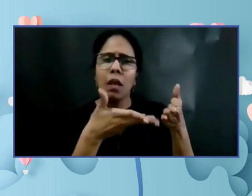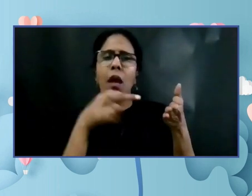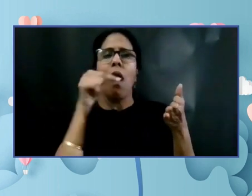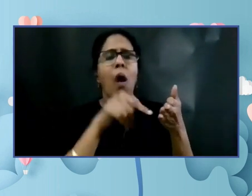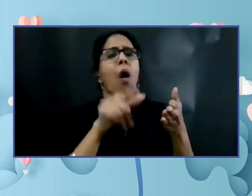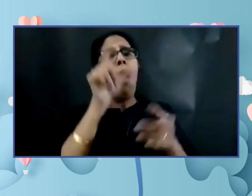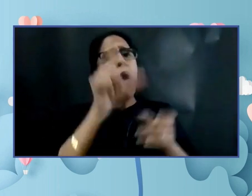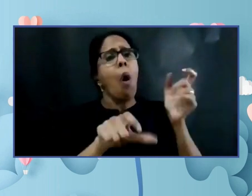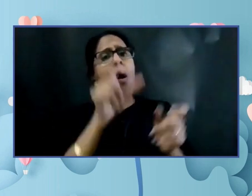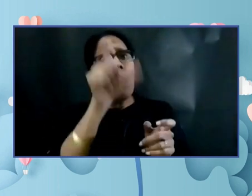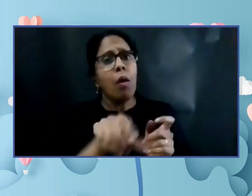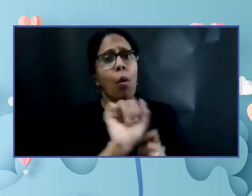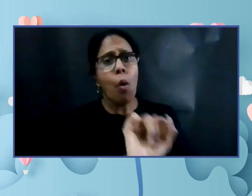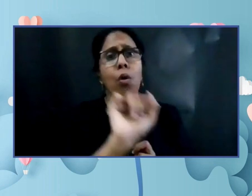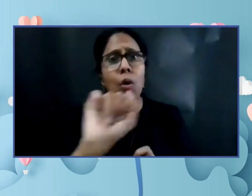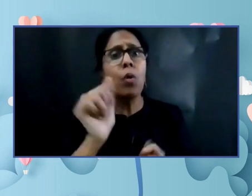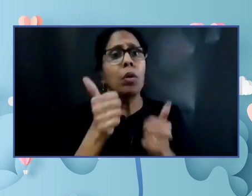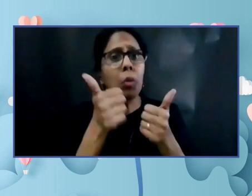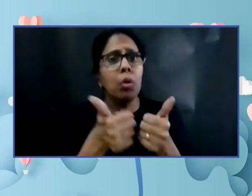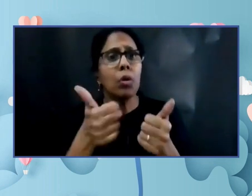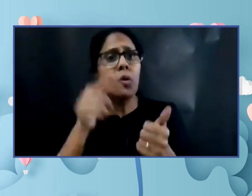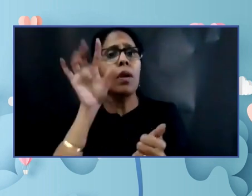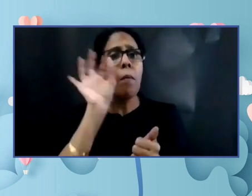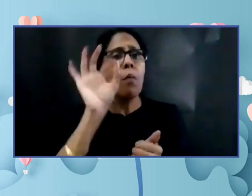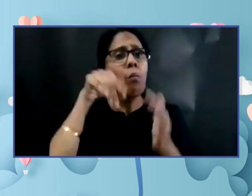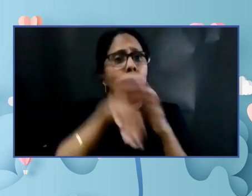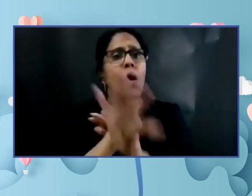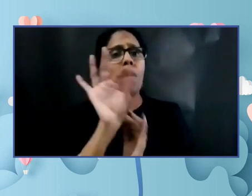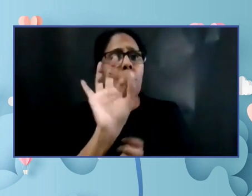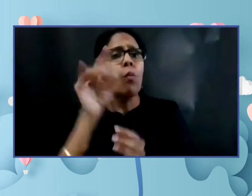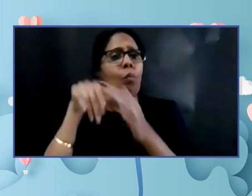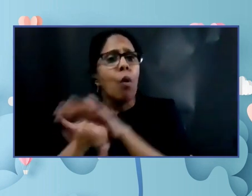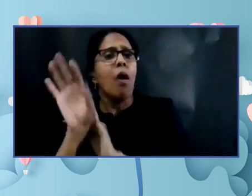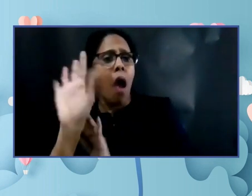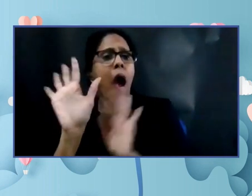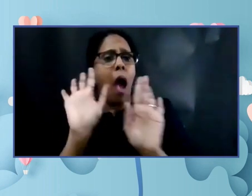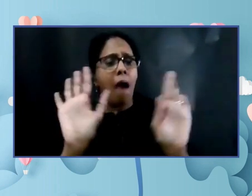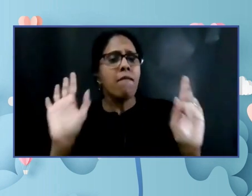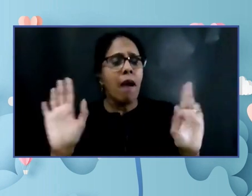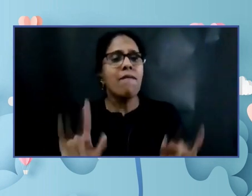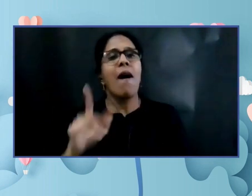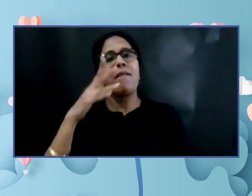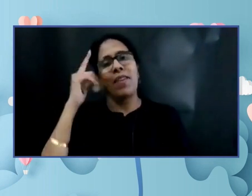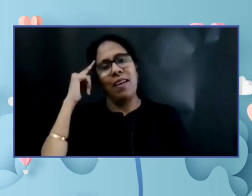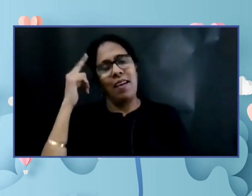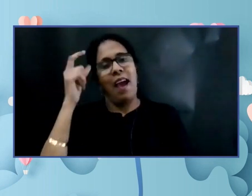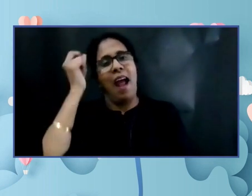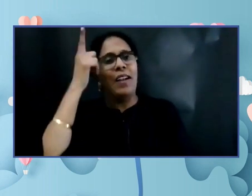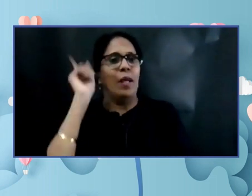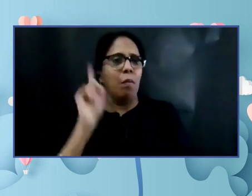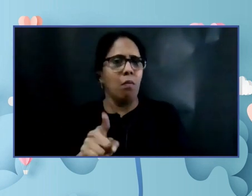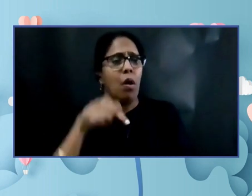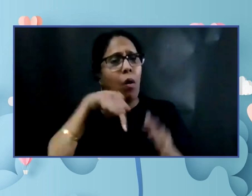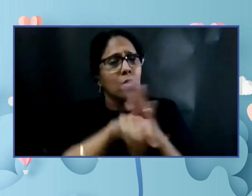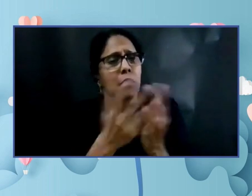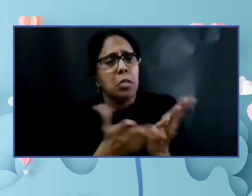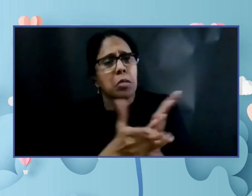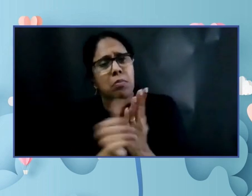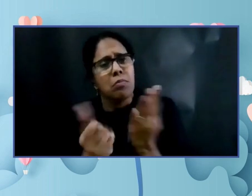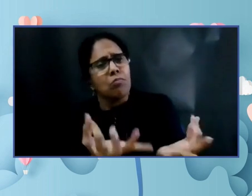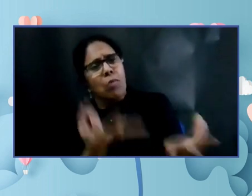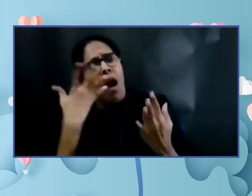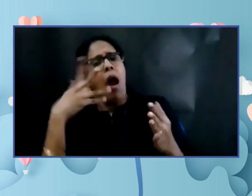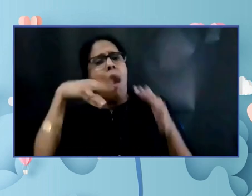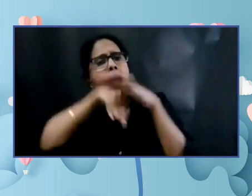at something. I really believe that there is a genius that is hidden inside all of you, irrespective of